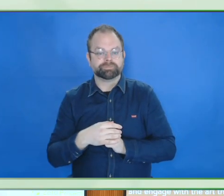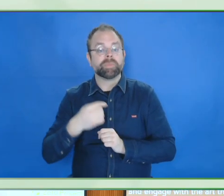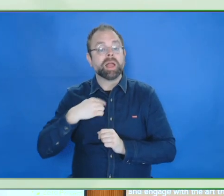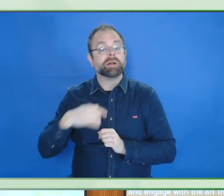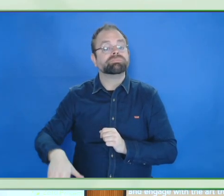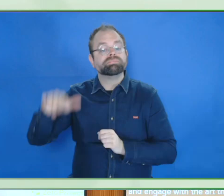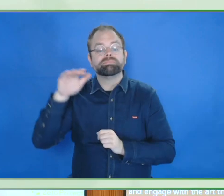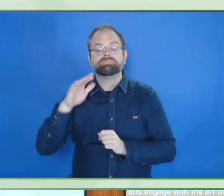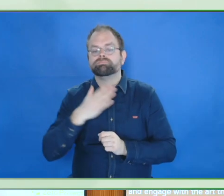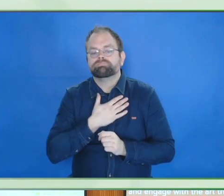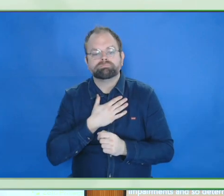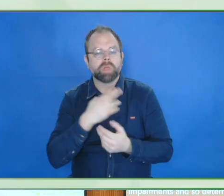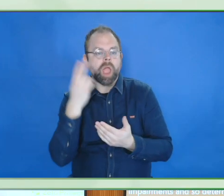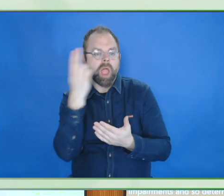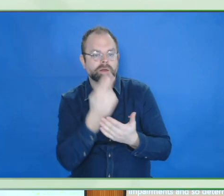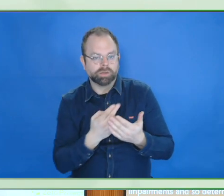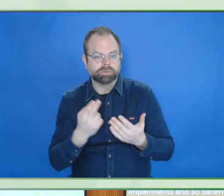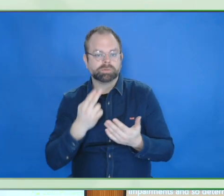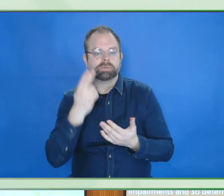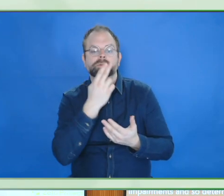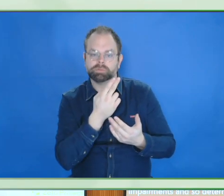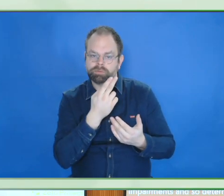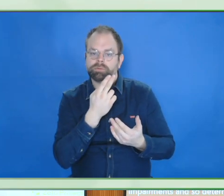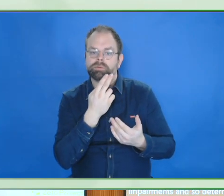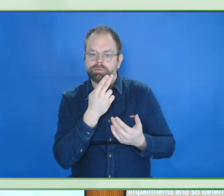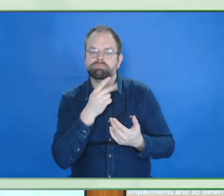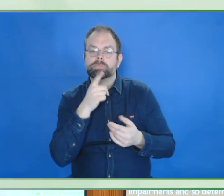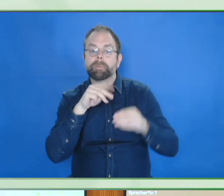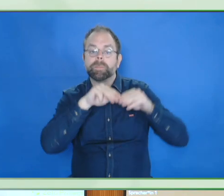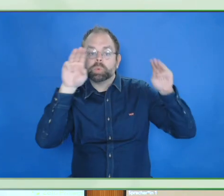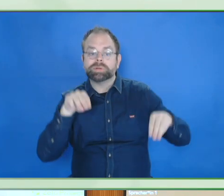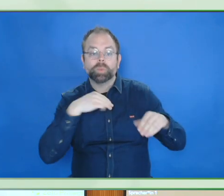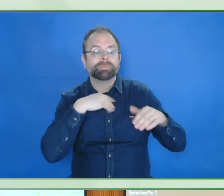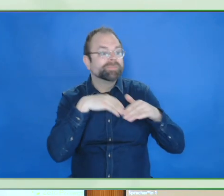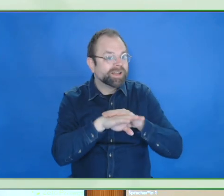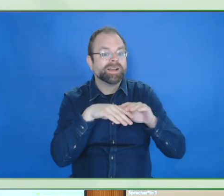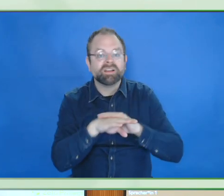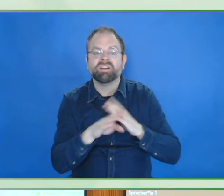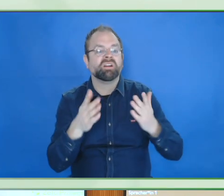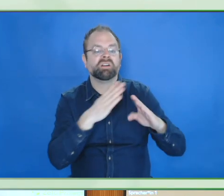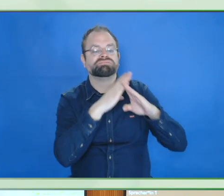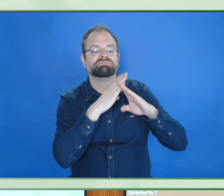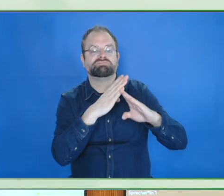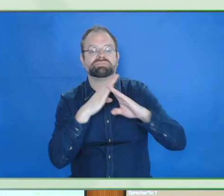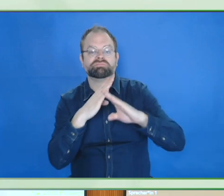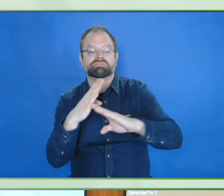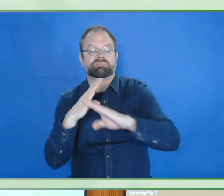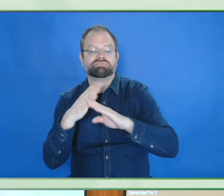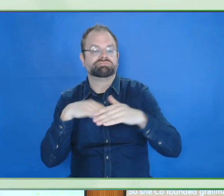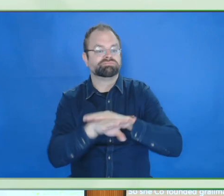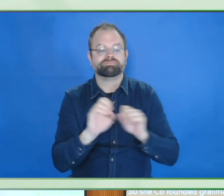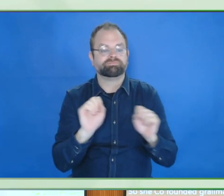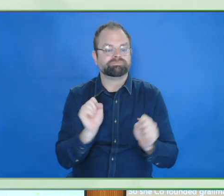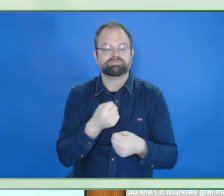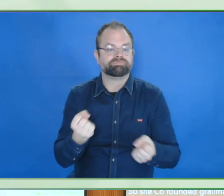saw this barrier as an opportunity. So she co-founded Grailmaker, and this is to ensure that no one else would feel excluded